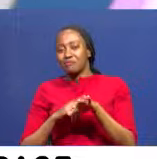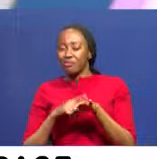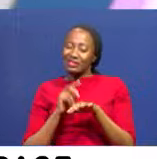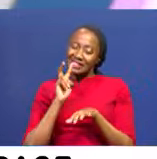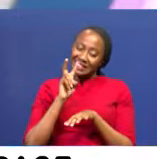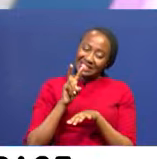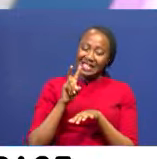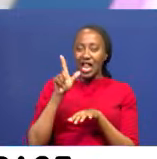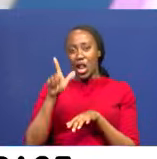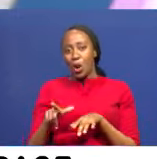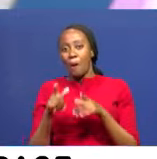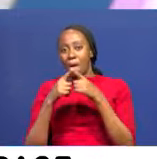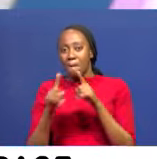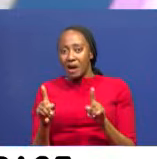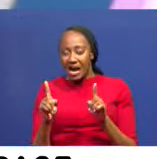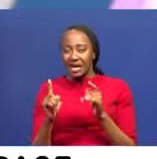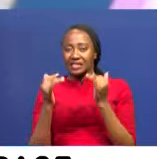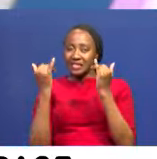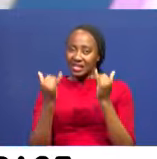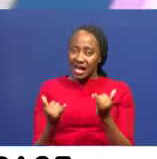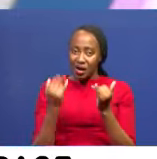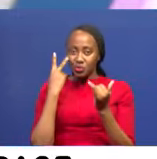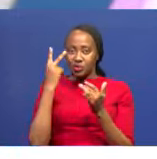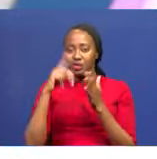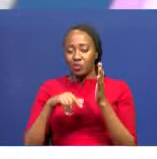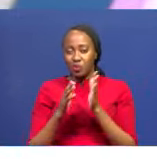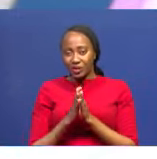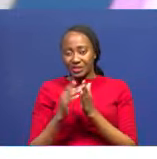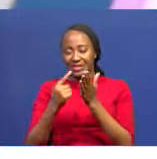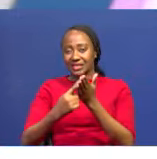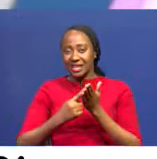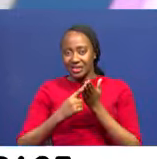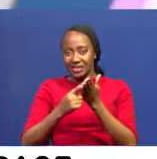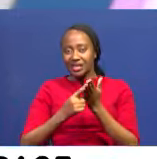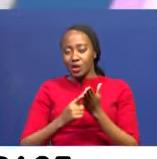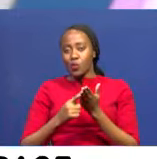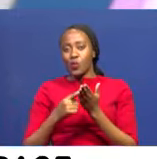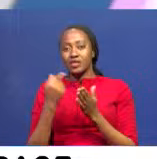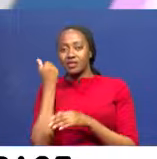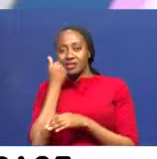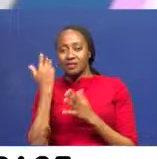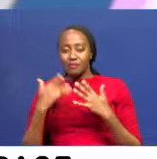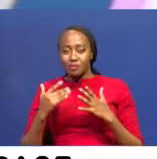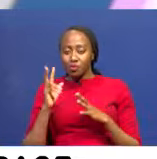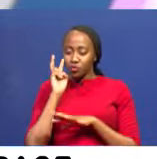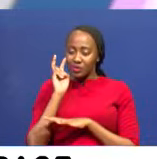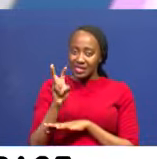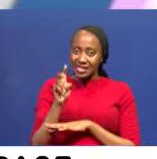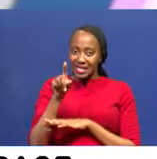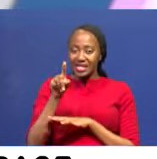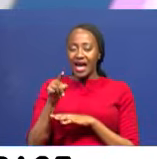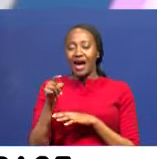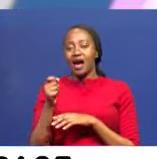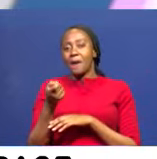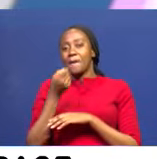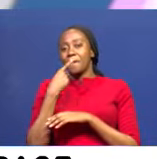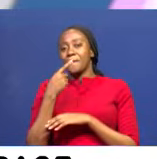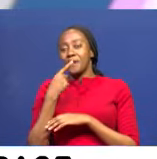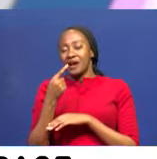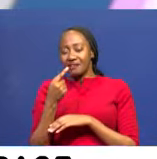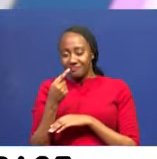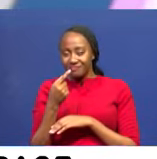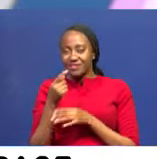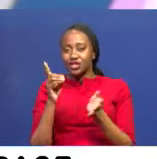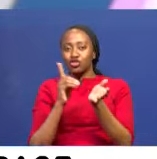day, we were now discussing with patients, doing a lot of activities. If you follow our pages at the Pharmaceutical Society of Kenya, you will notice